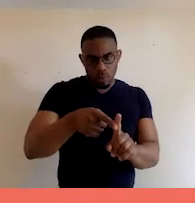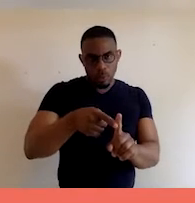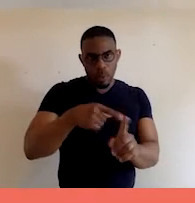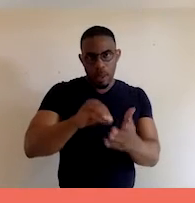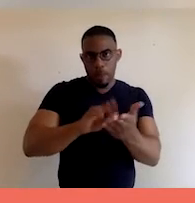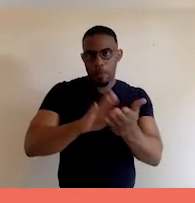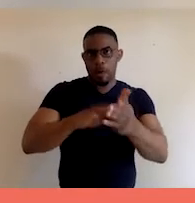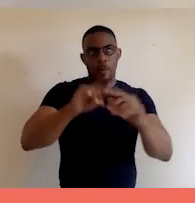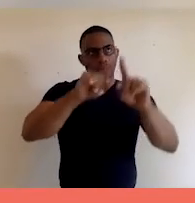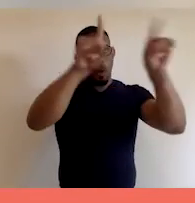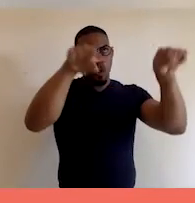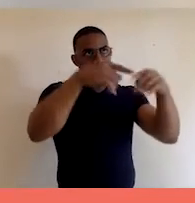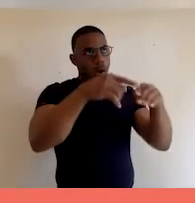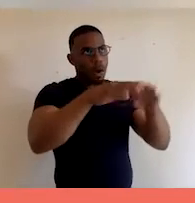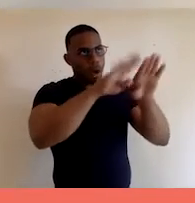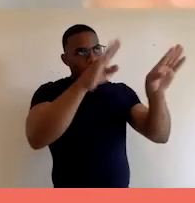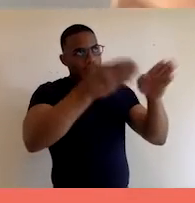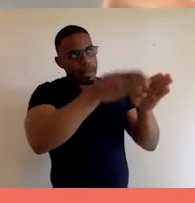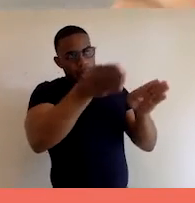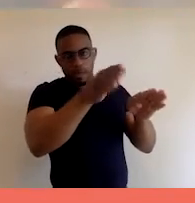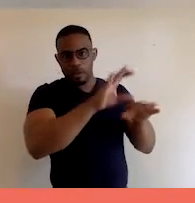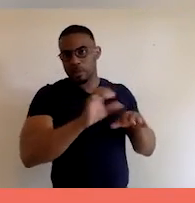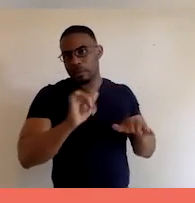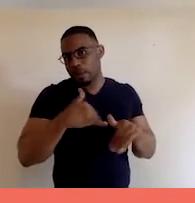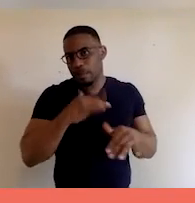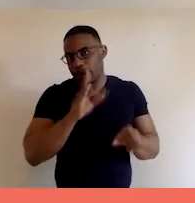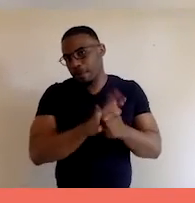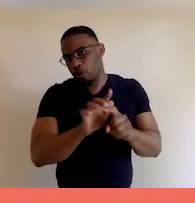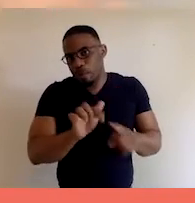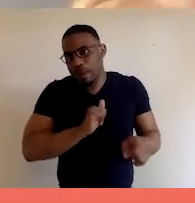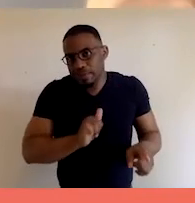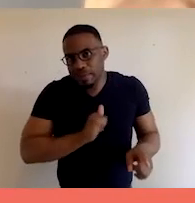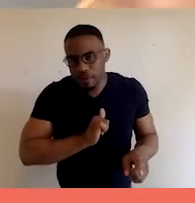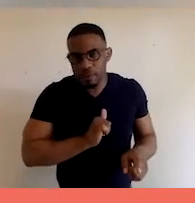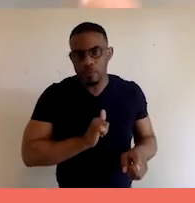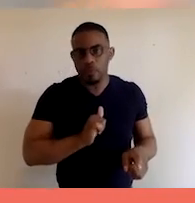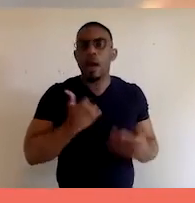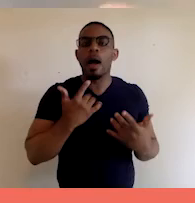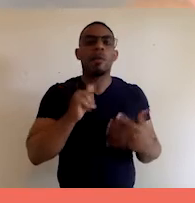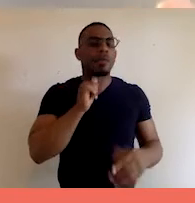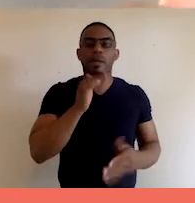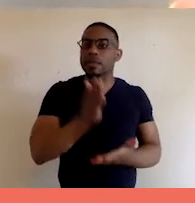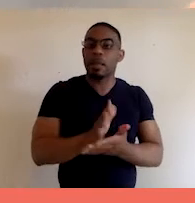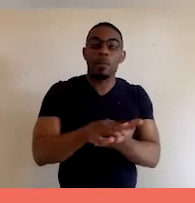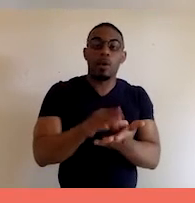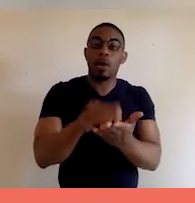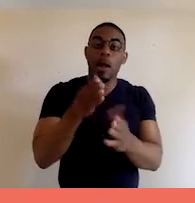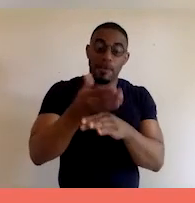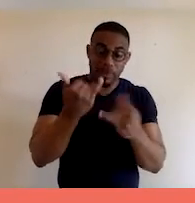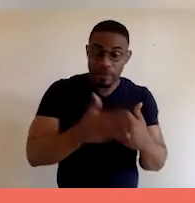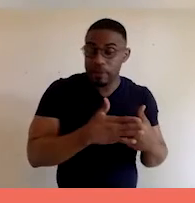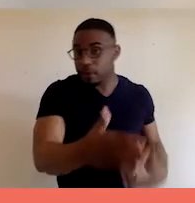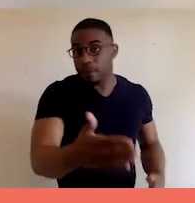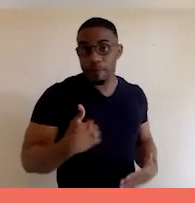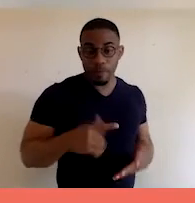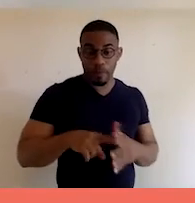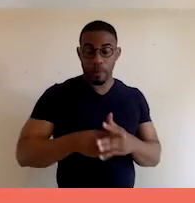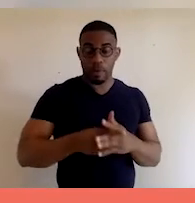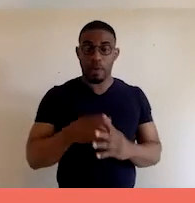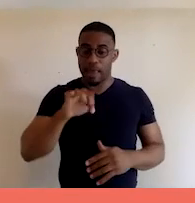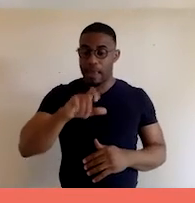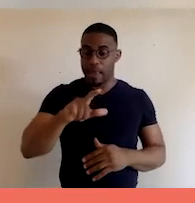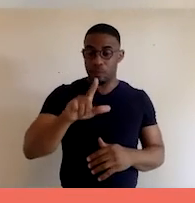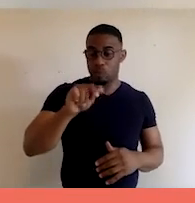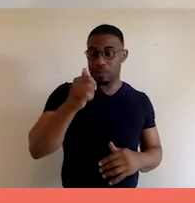I put it on my wall next to my computer, because that was my commitment to myself that I will not stop learning after today. And I started in April